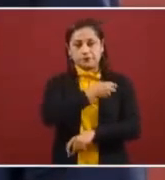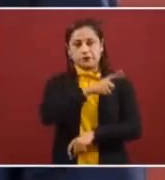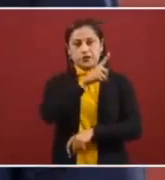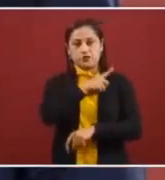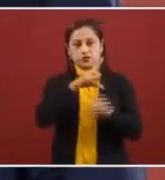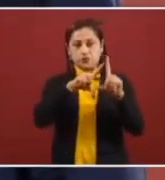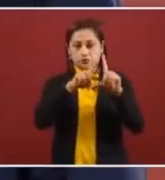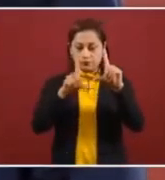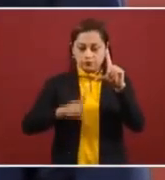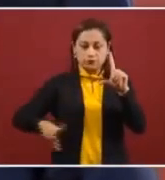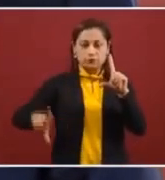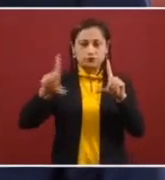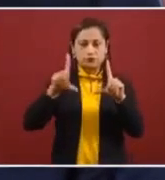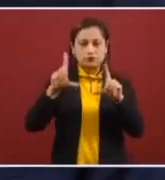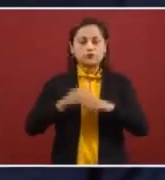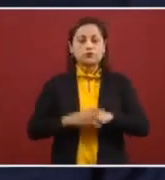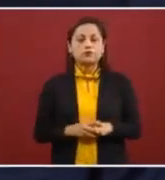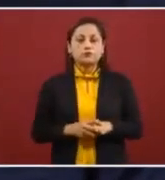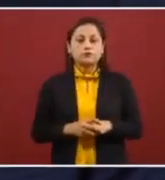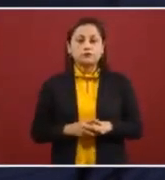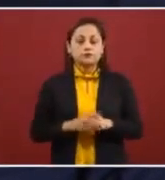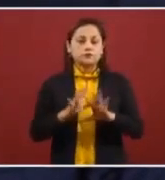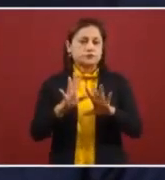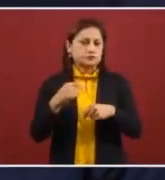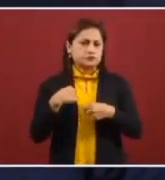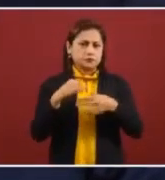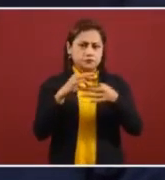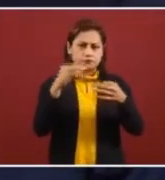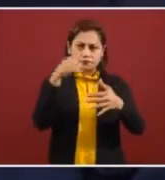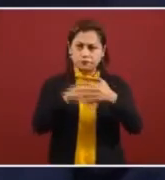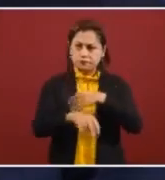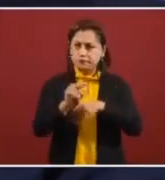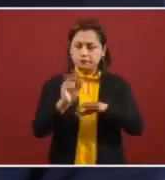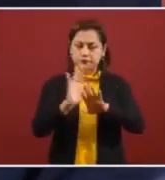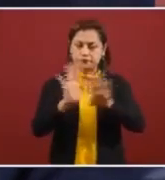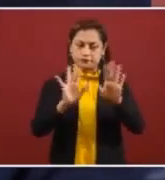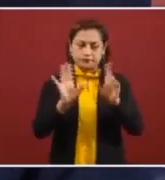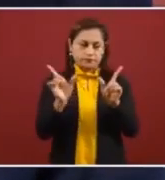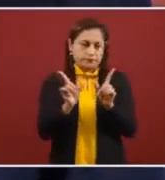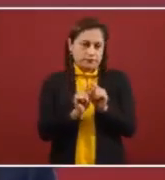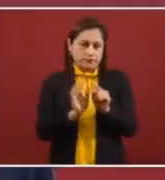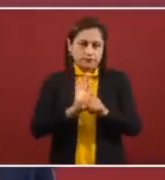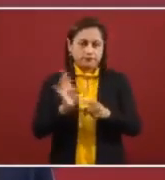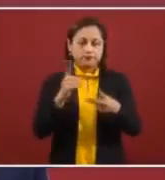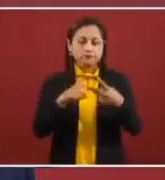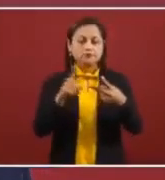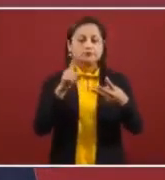So in very general terms, so that we won't take too much time then,